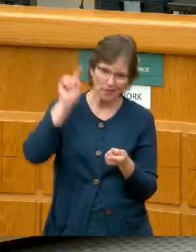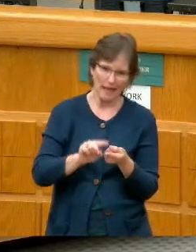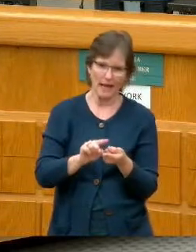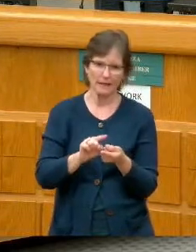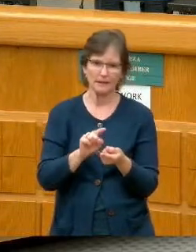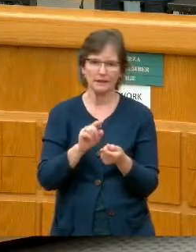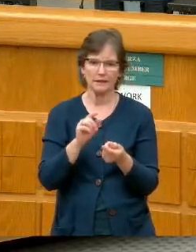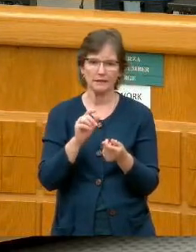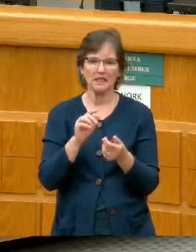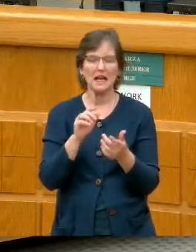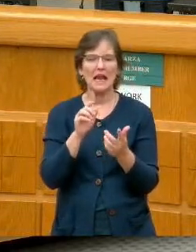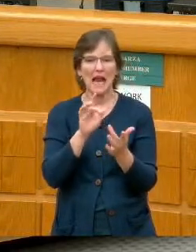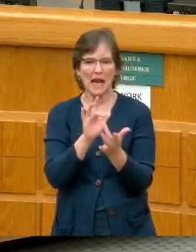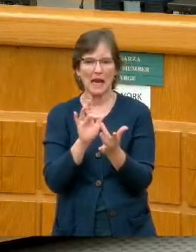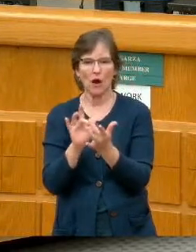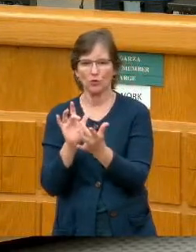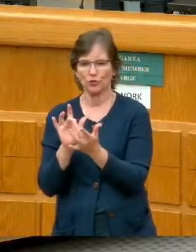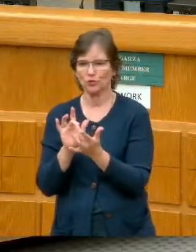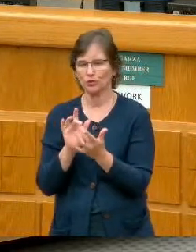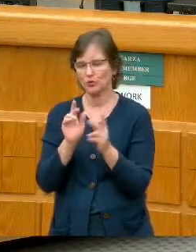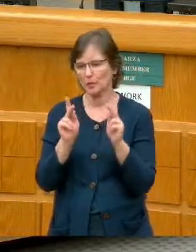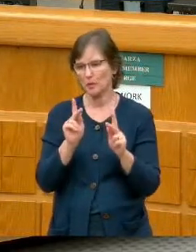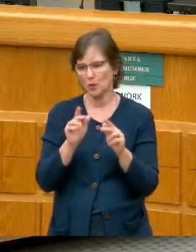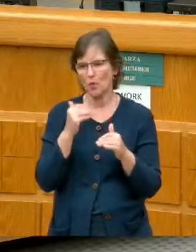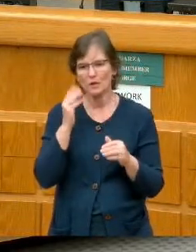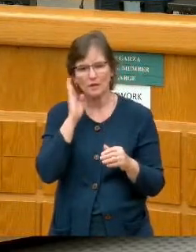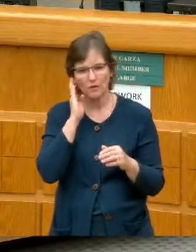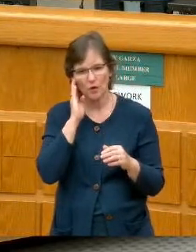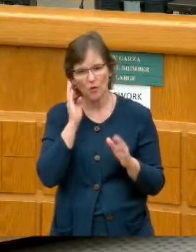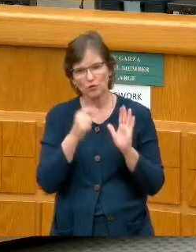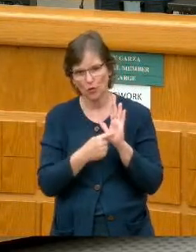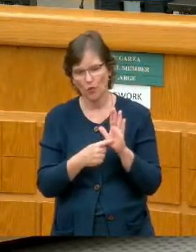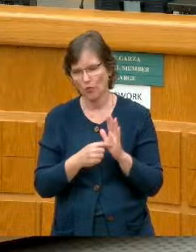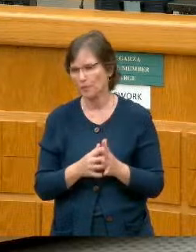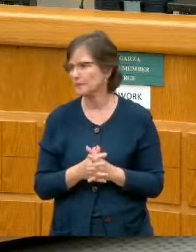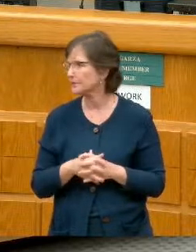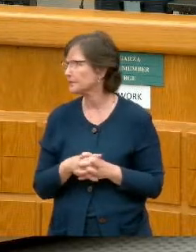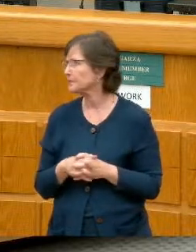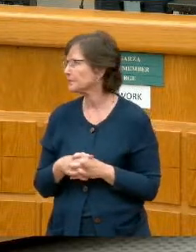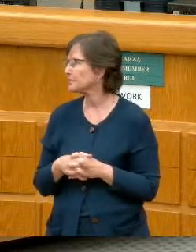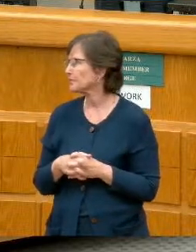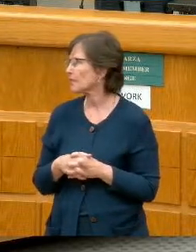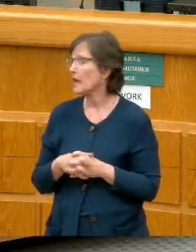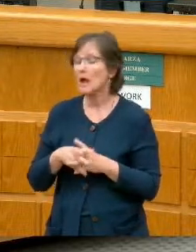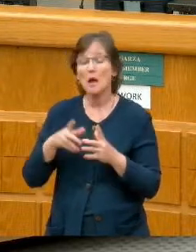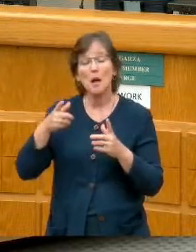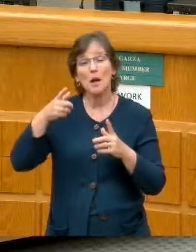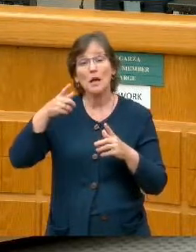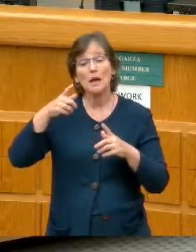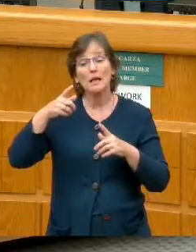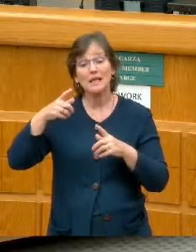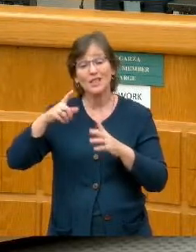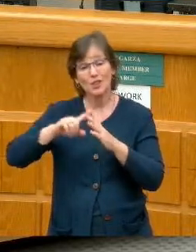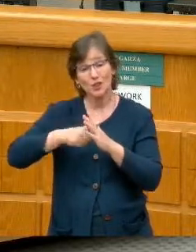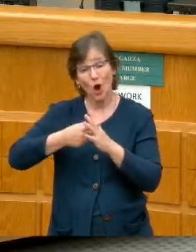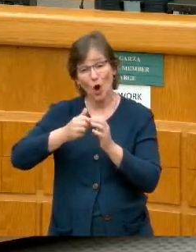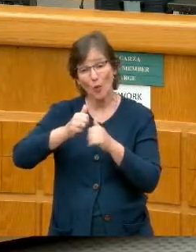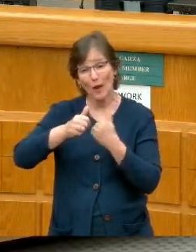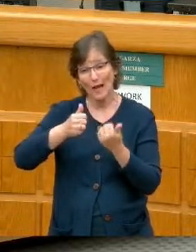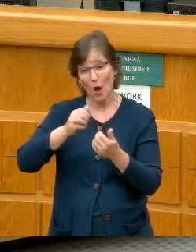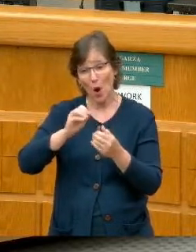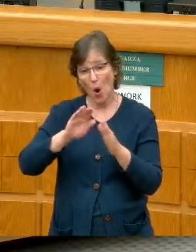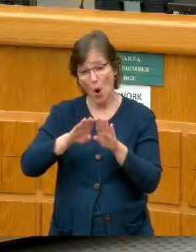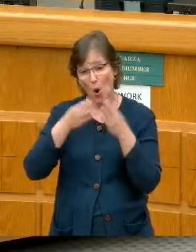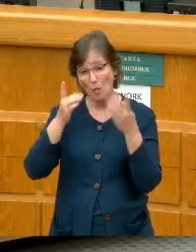the amount of encounters that we're having. You can see, though, that since Open Texas Phase 3 occurred, so this last dashed line,